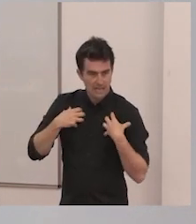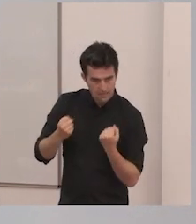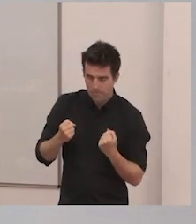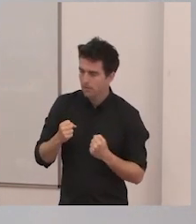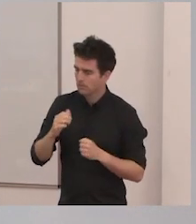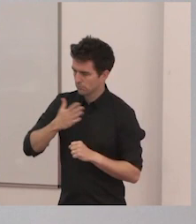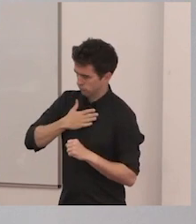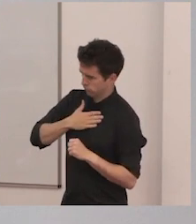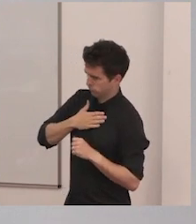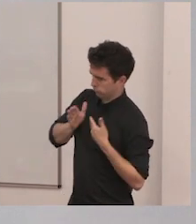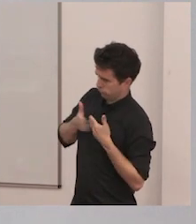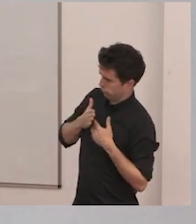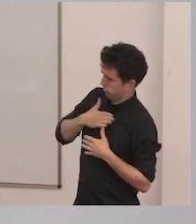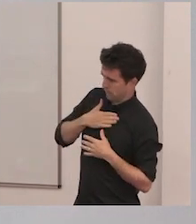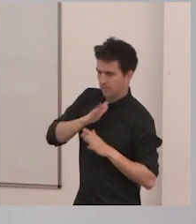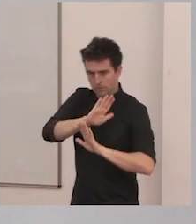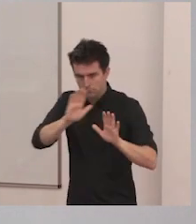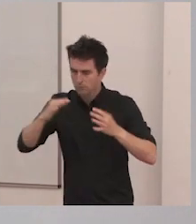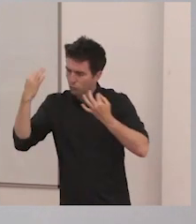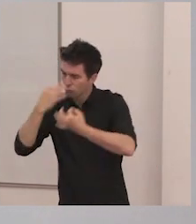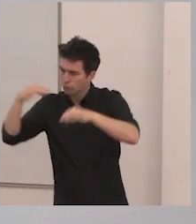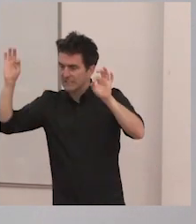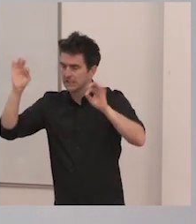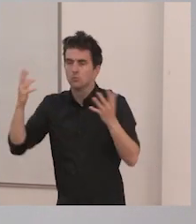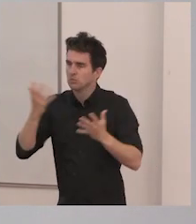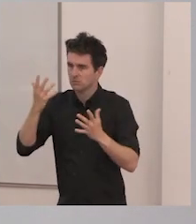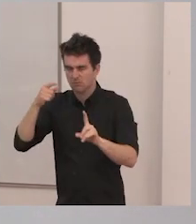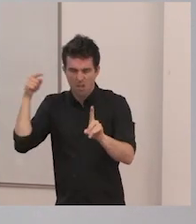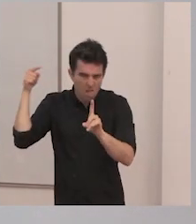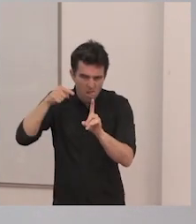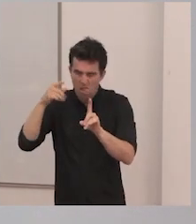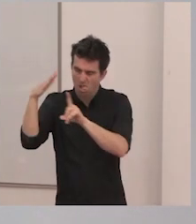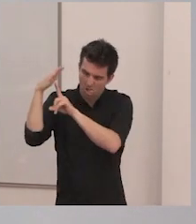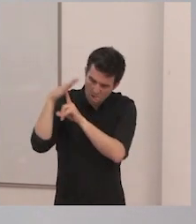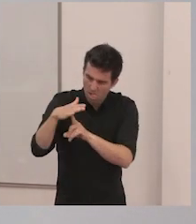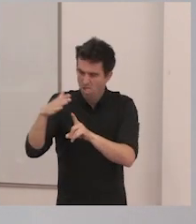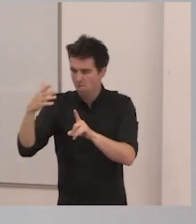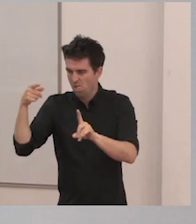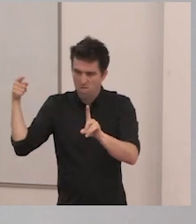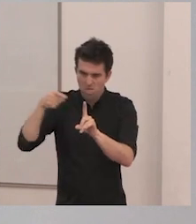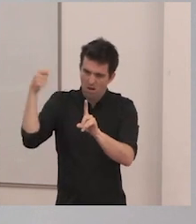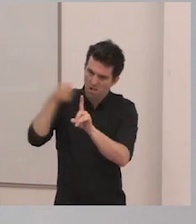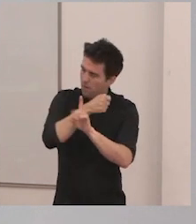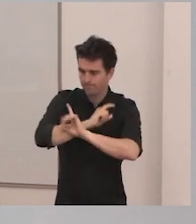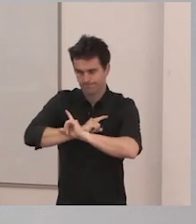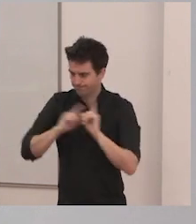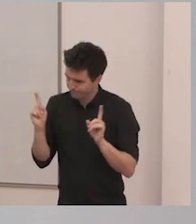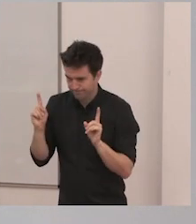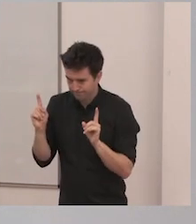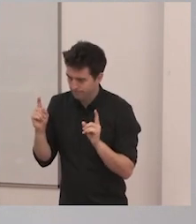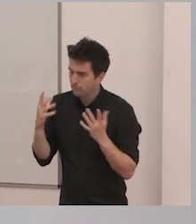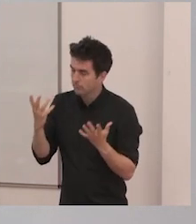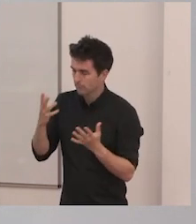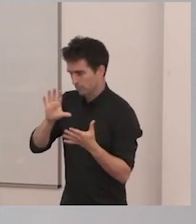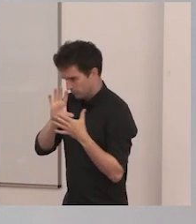sexual and reproductive rights that are experienced by children and youth with disability, such as